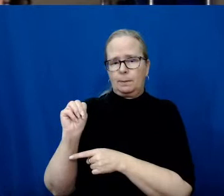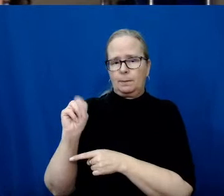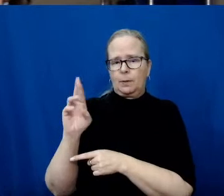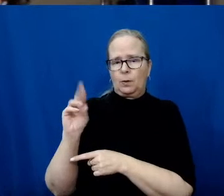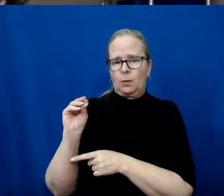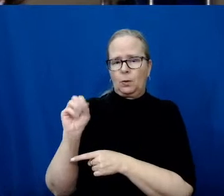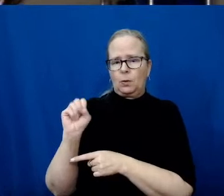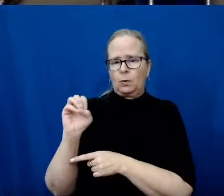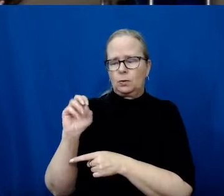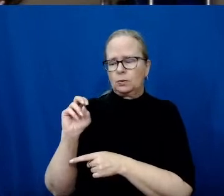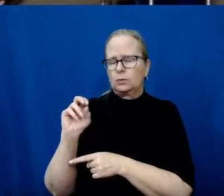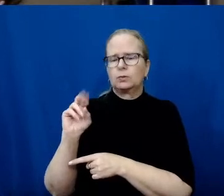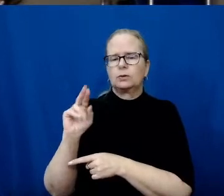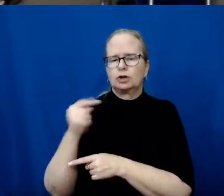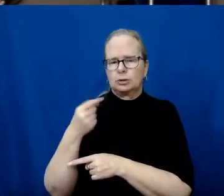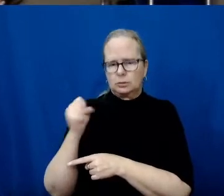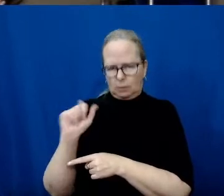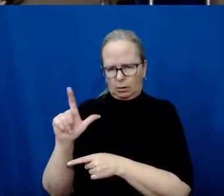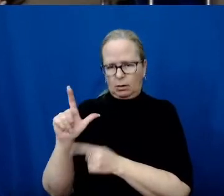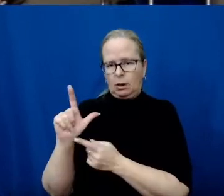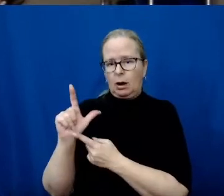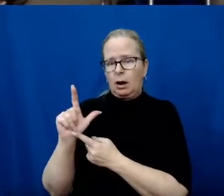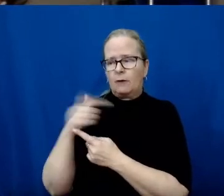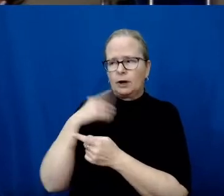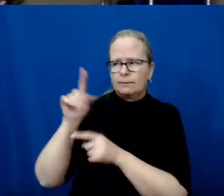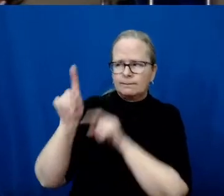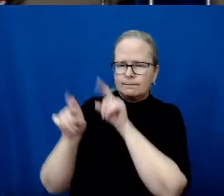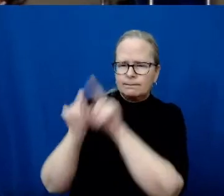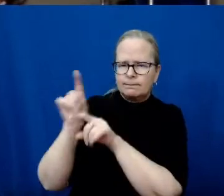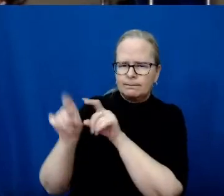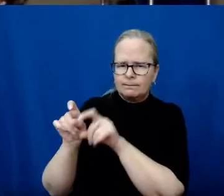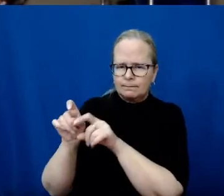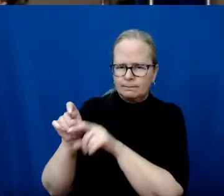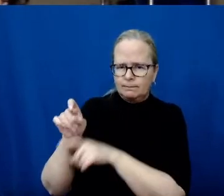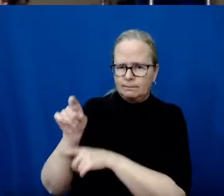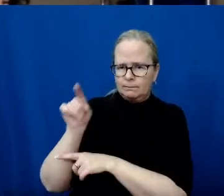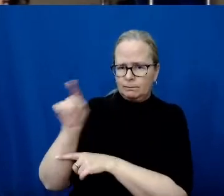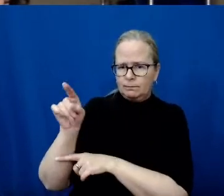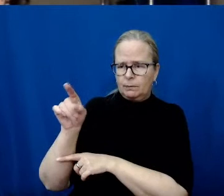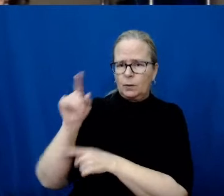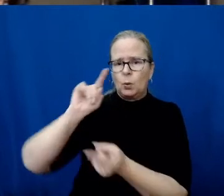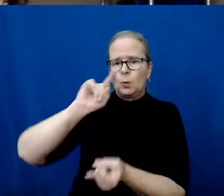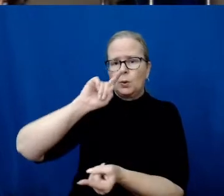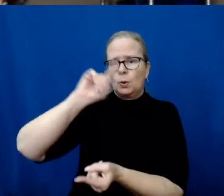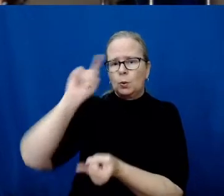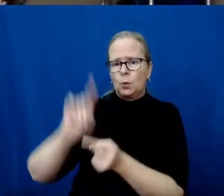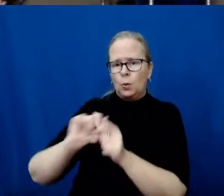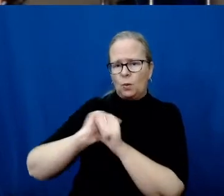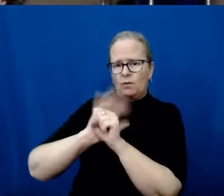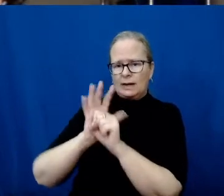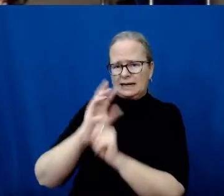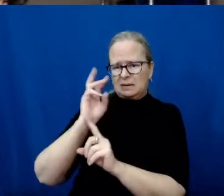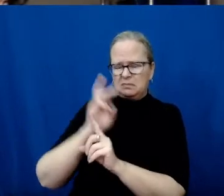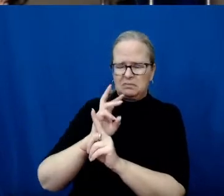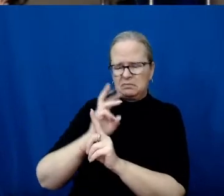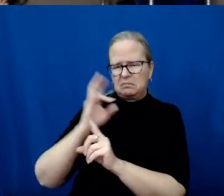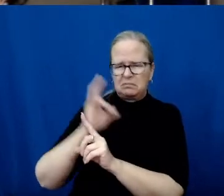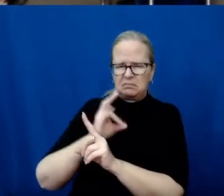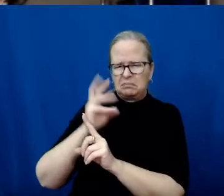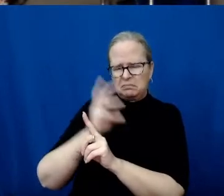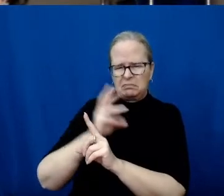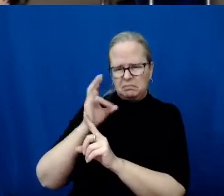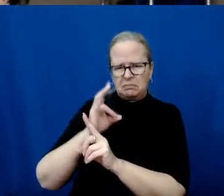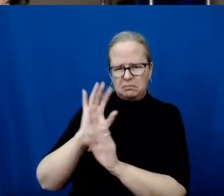using it for COVID mitigation, 6-7 months. For the reason I got into building these filters was for wildfire